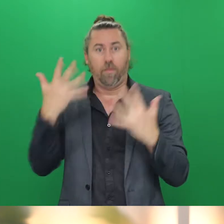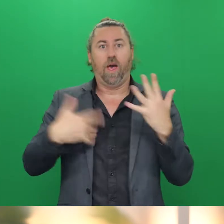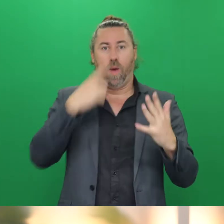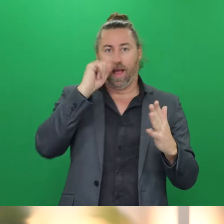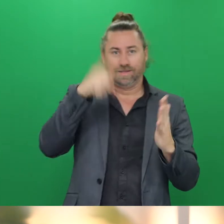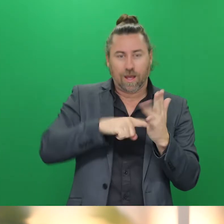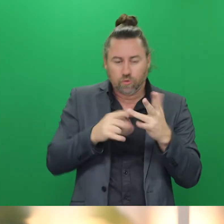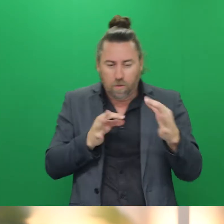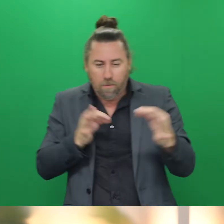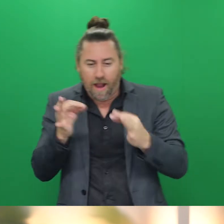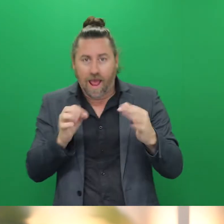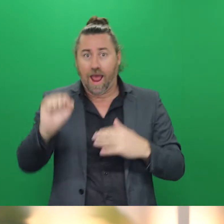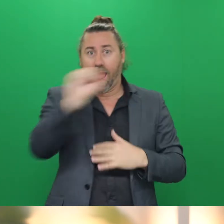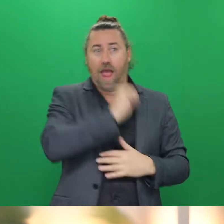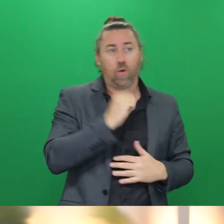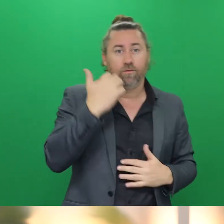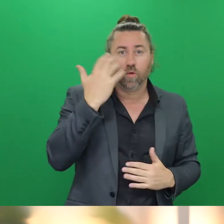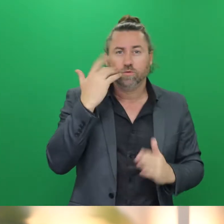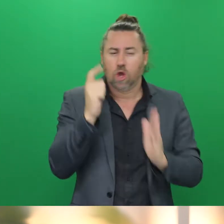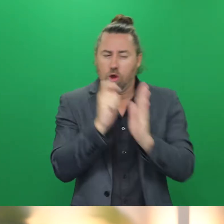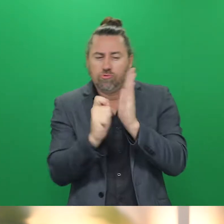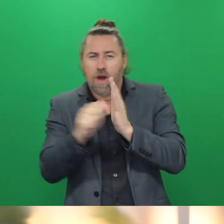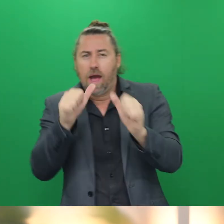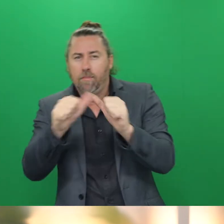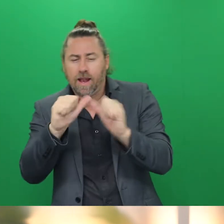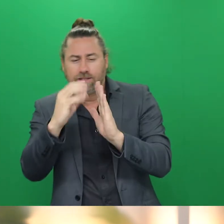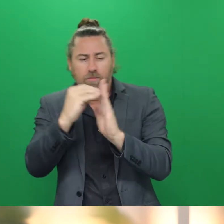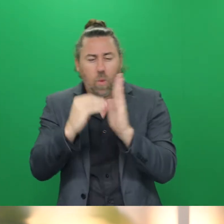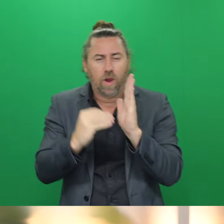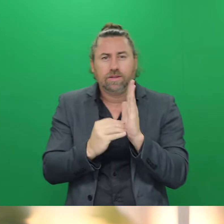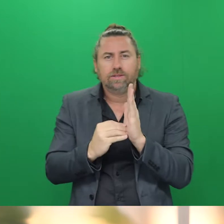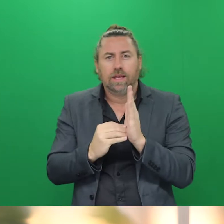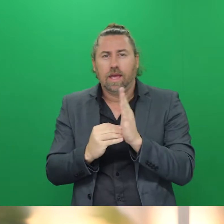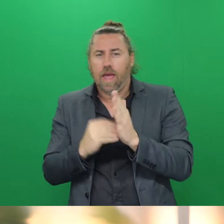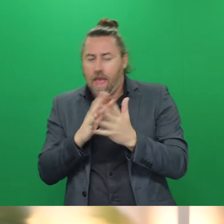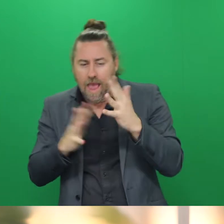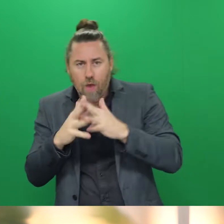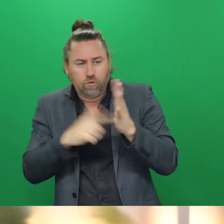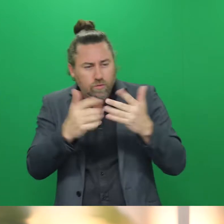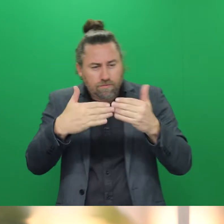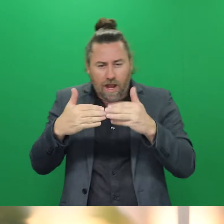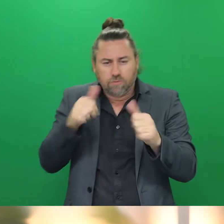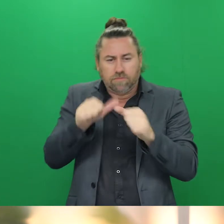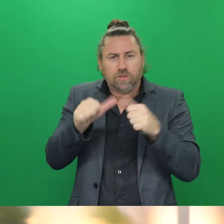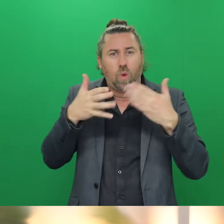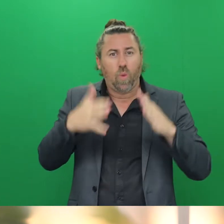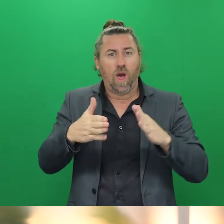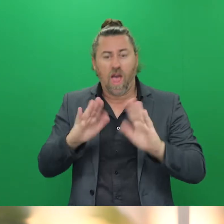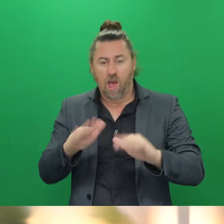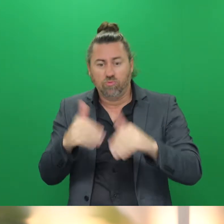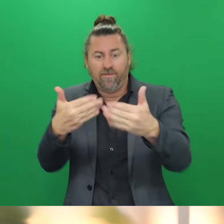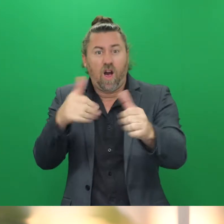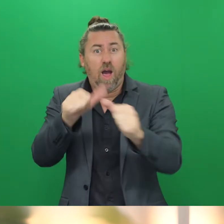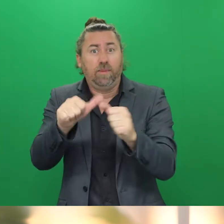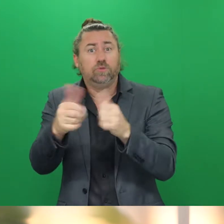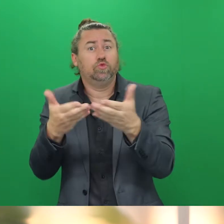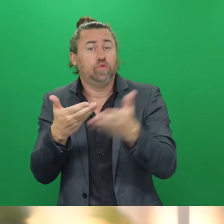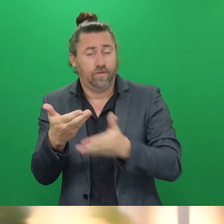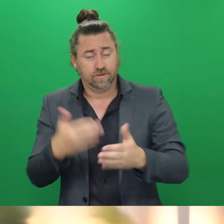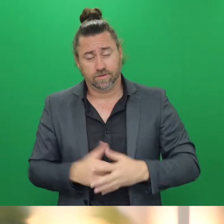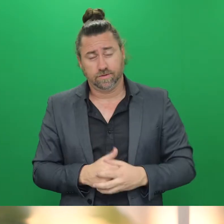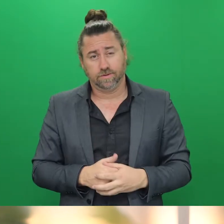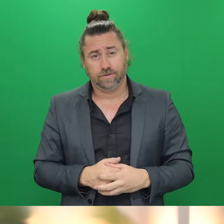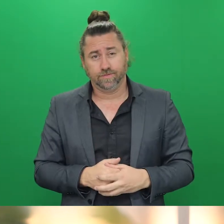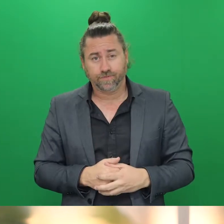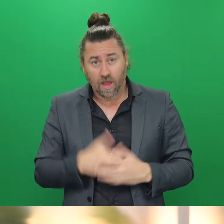advocacy, planning, policy, service design, program management. There is also new information provided in